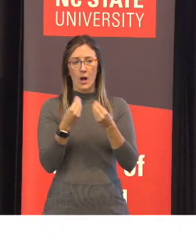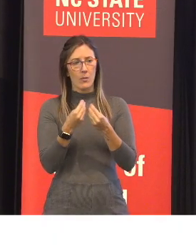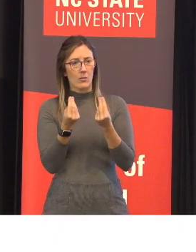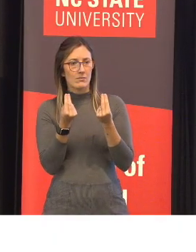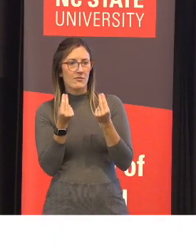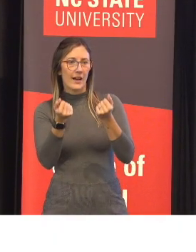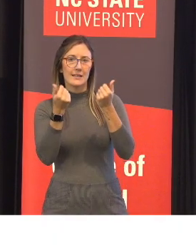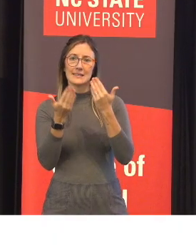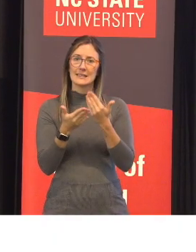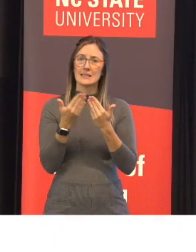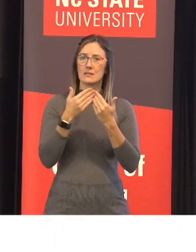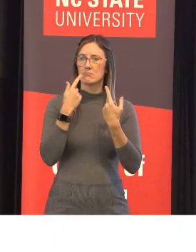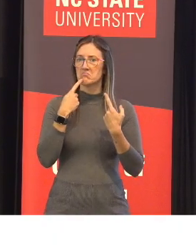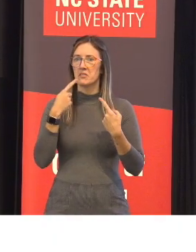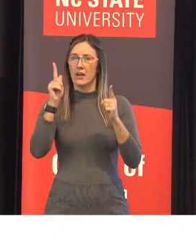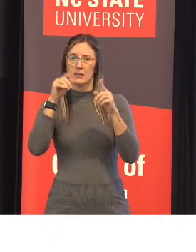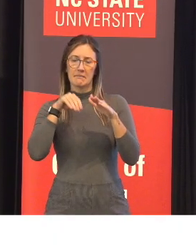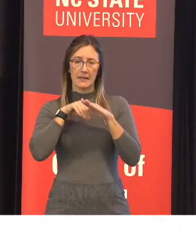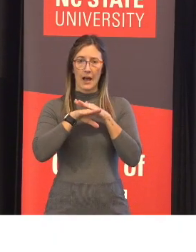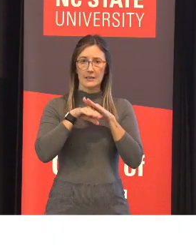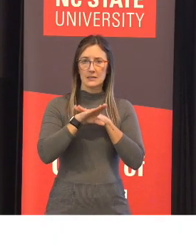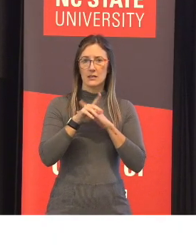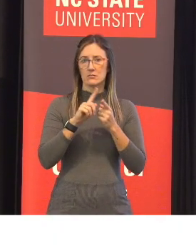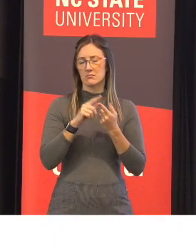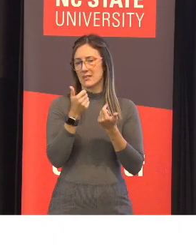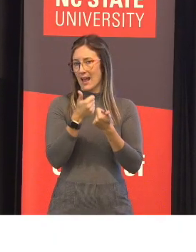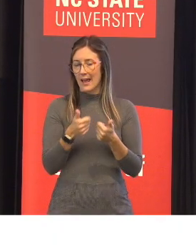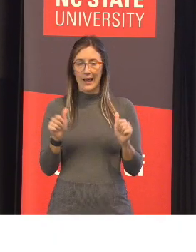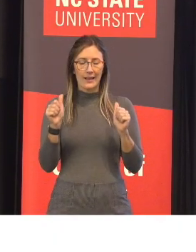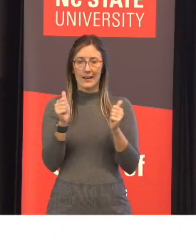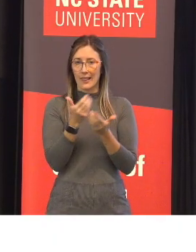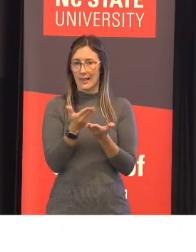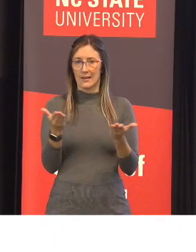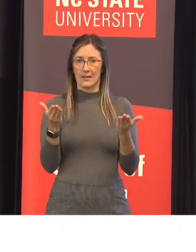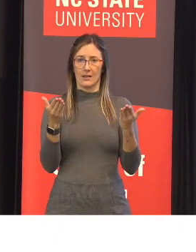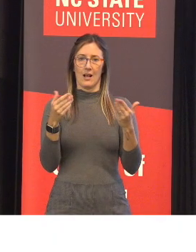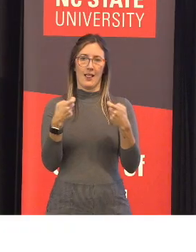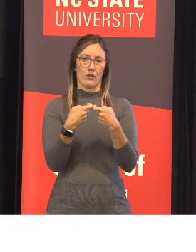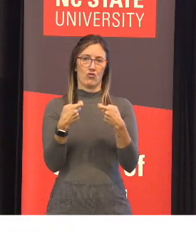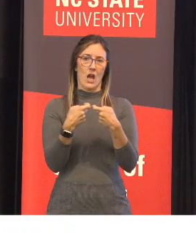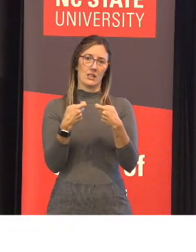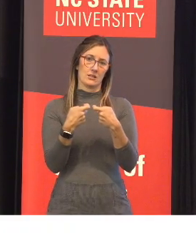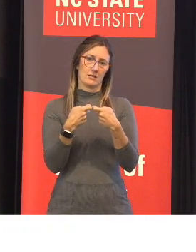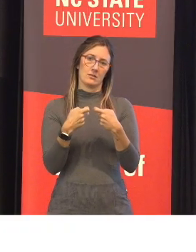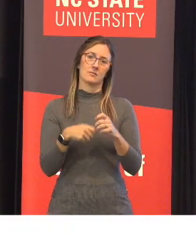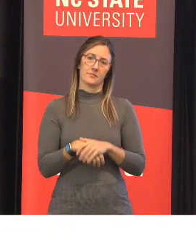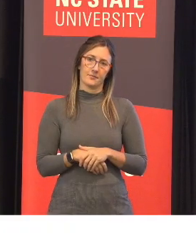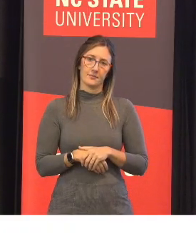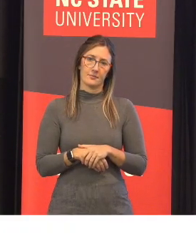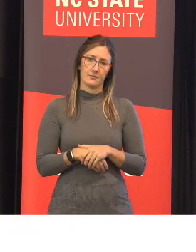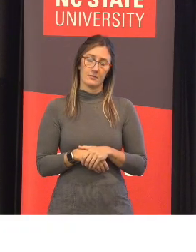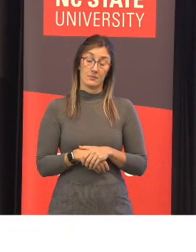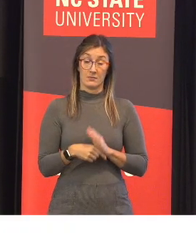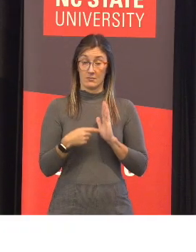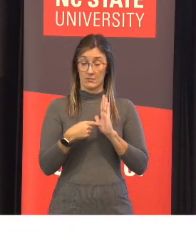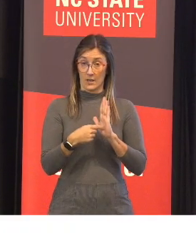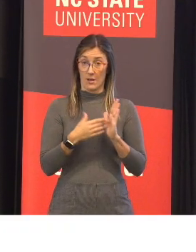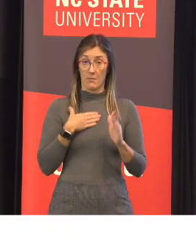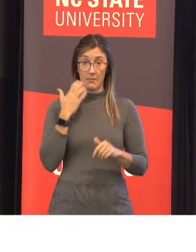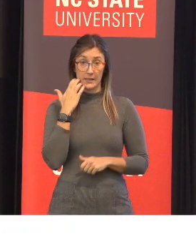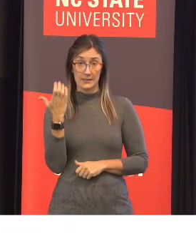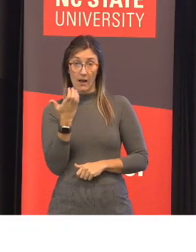efficient, more effective access to anything electronic. right? So my cell phone is